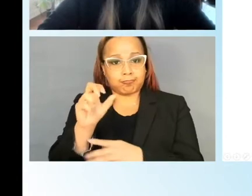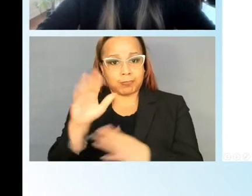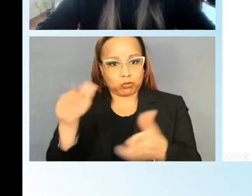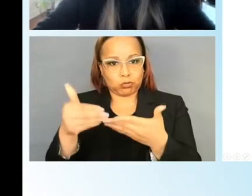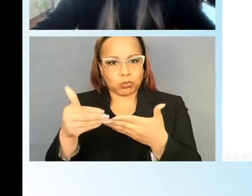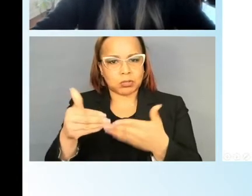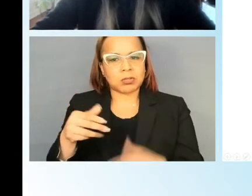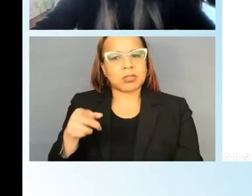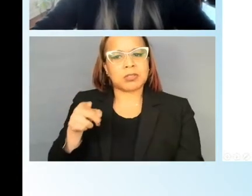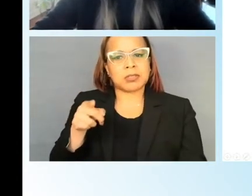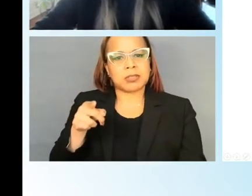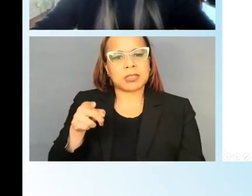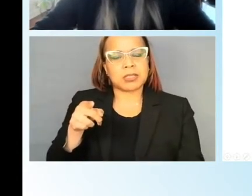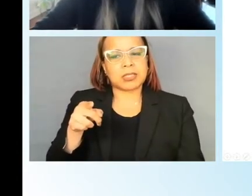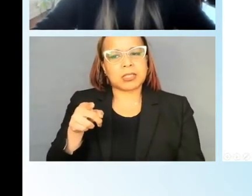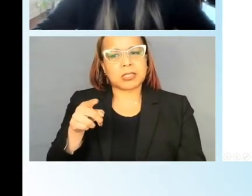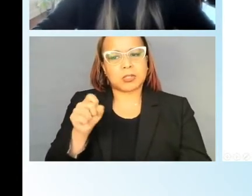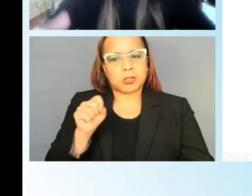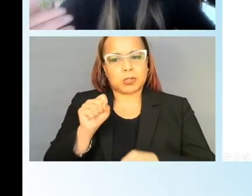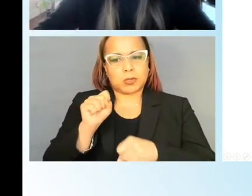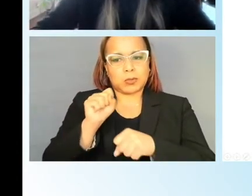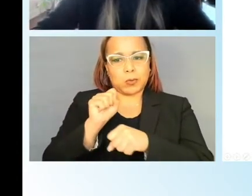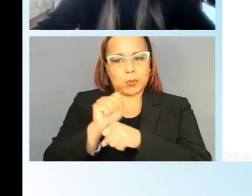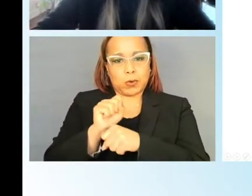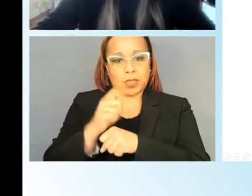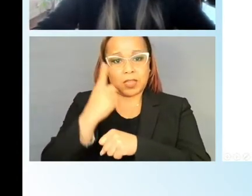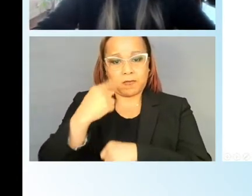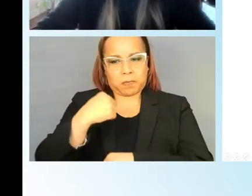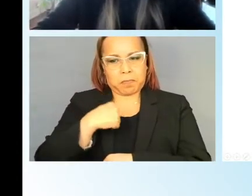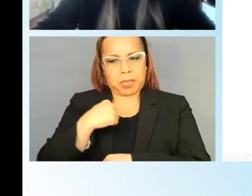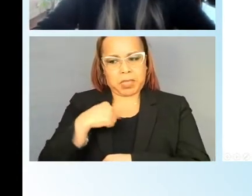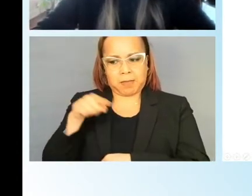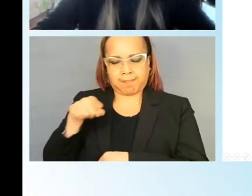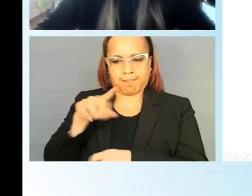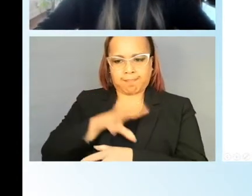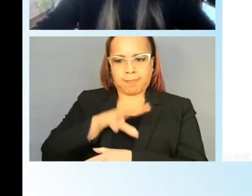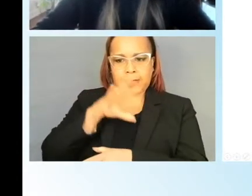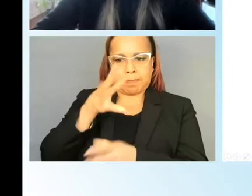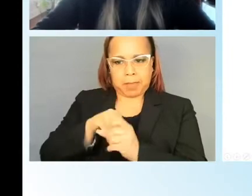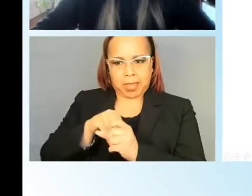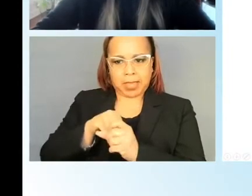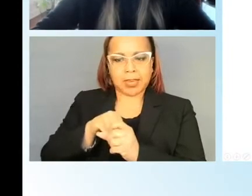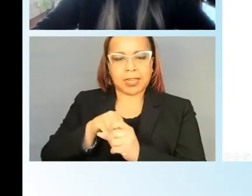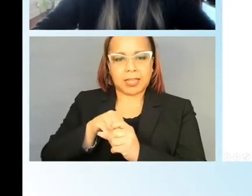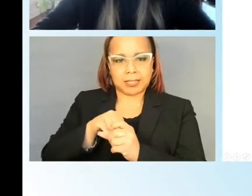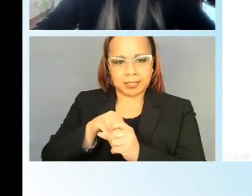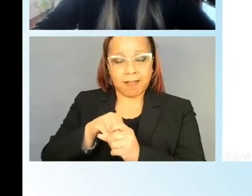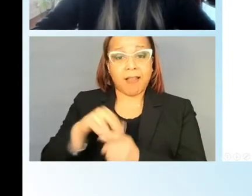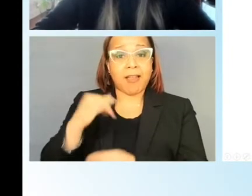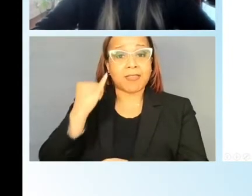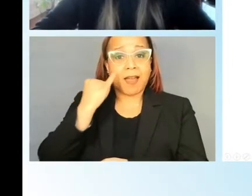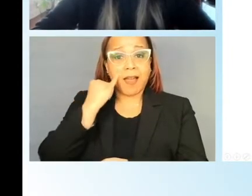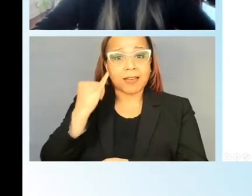is a work that for me embodies the idea of acknowledging